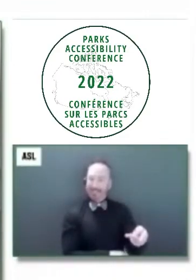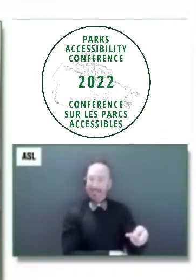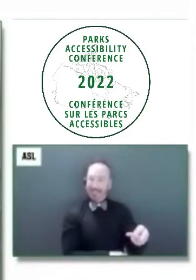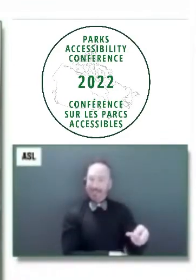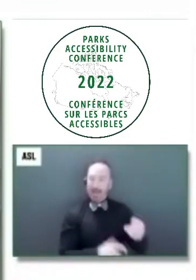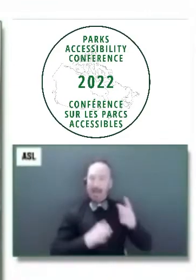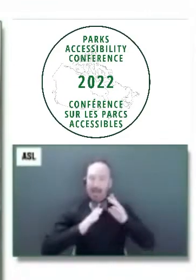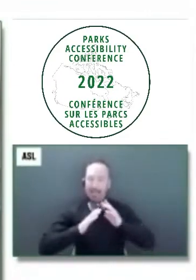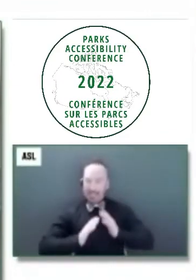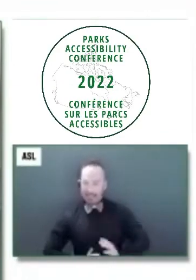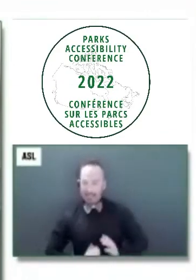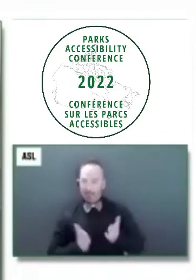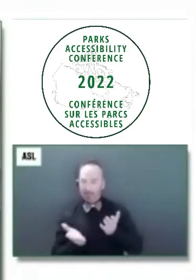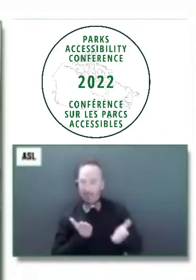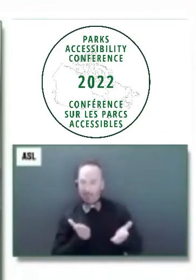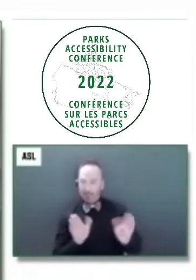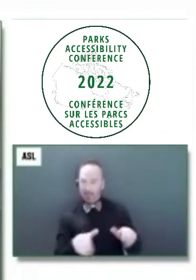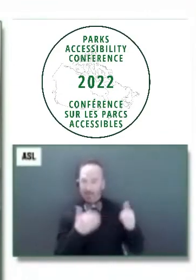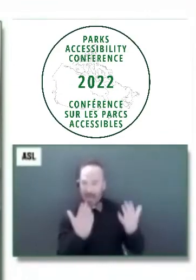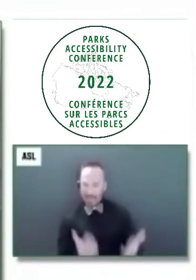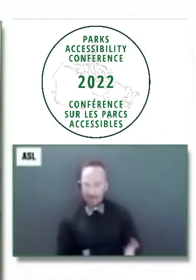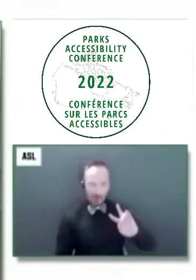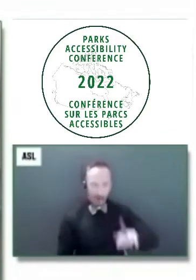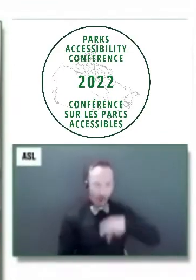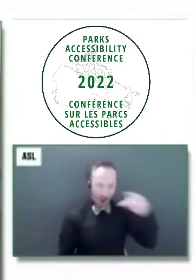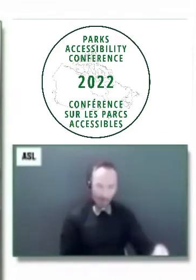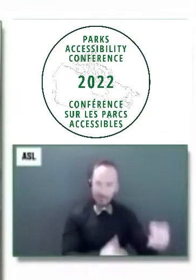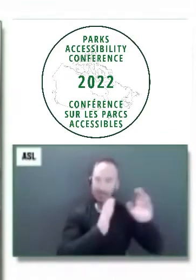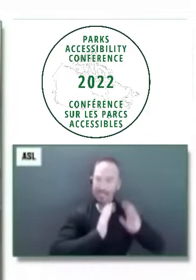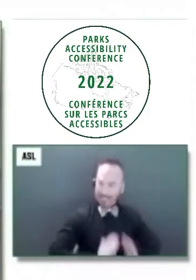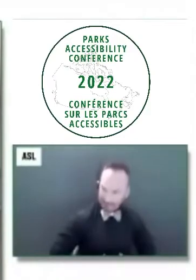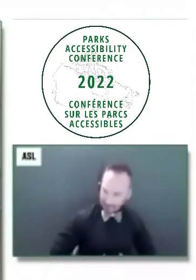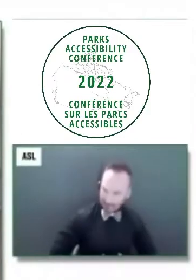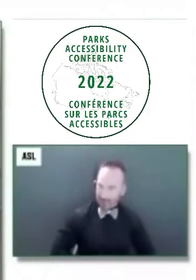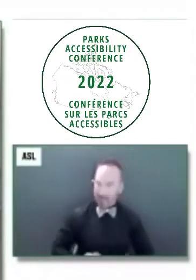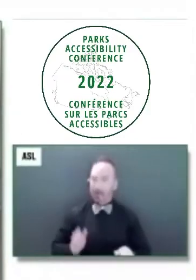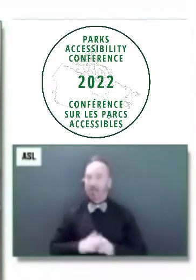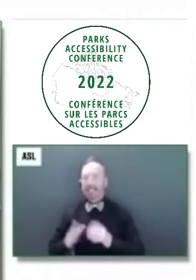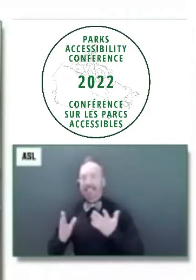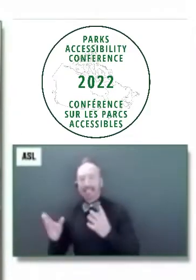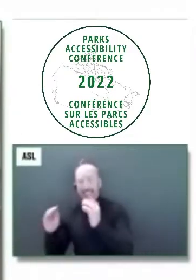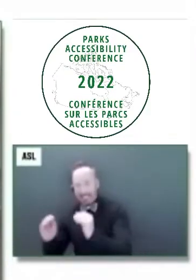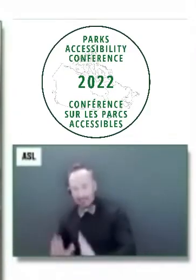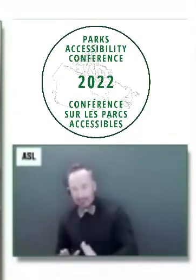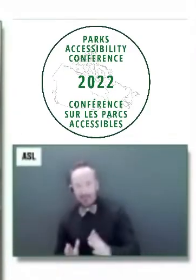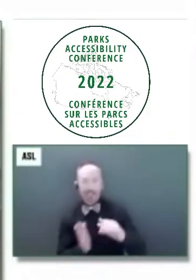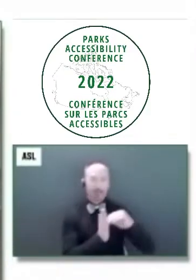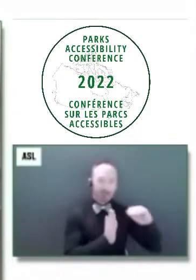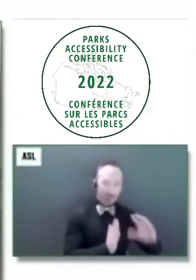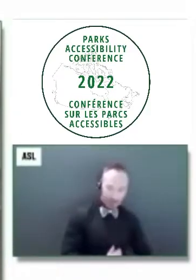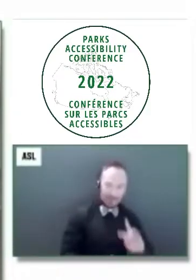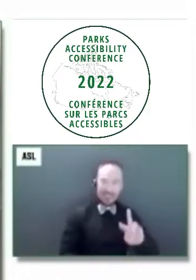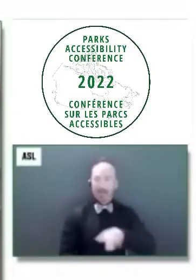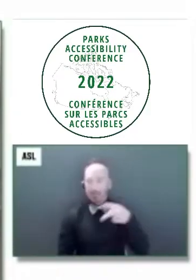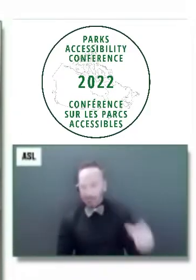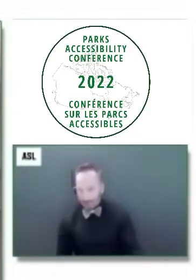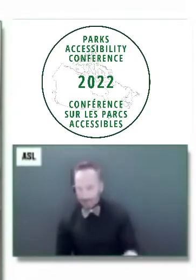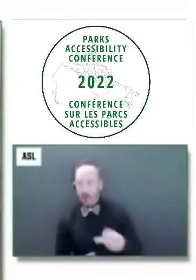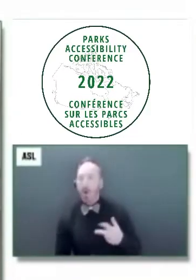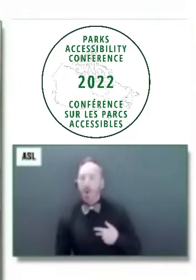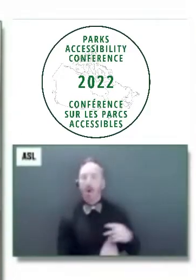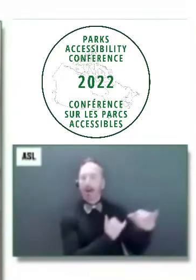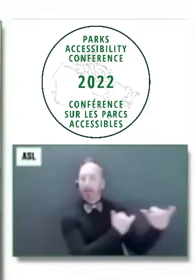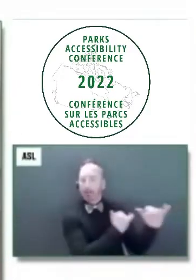provider to client, healthcare practitioner to patient, teacher to student, employer to employee, and peer to peer. In that